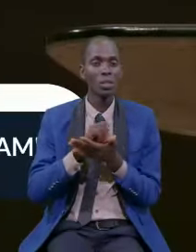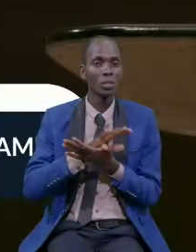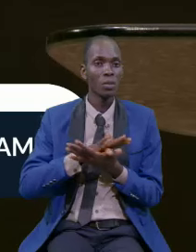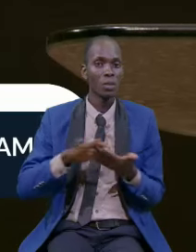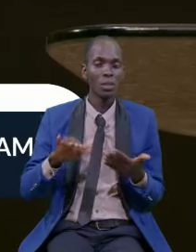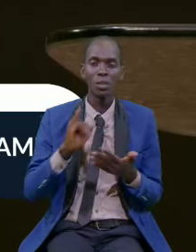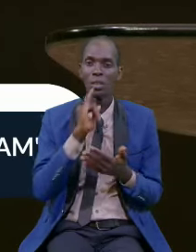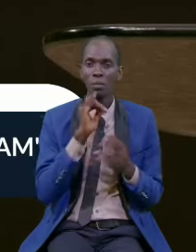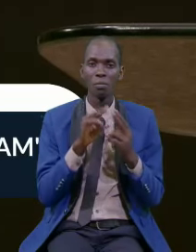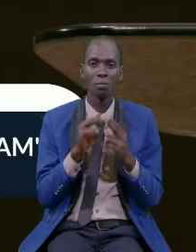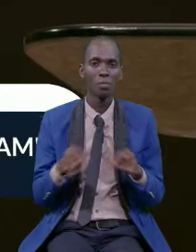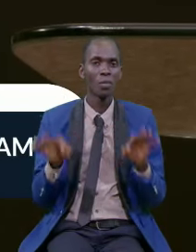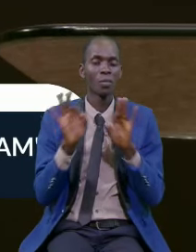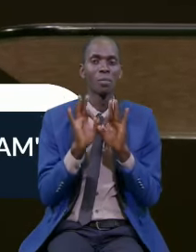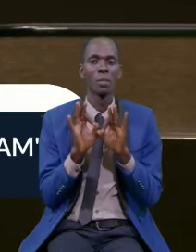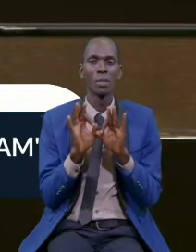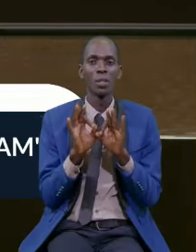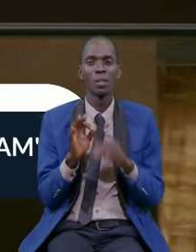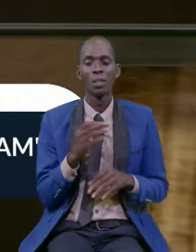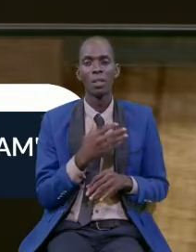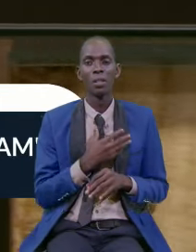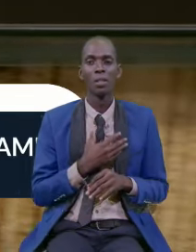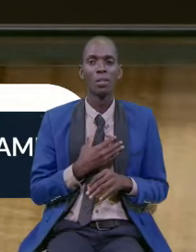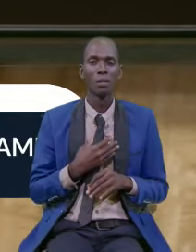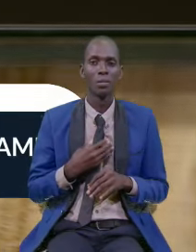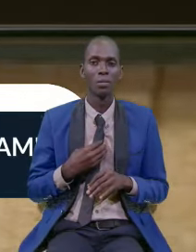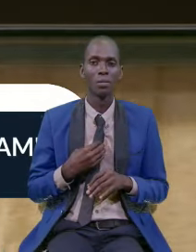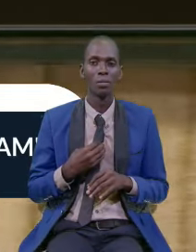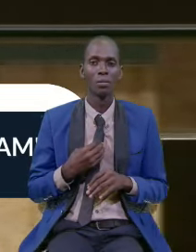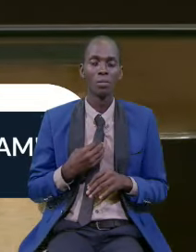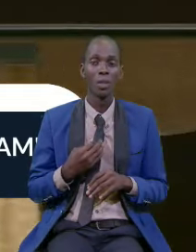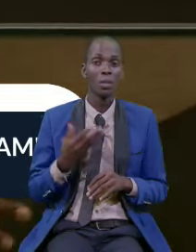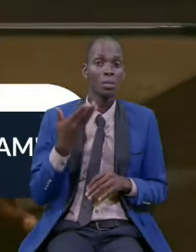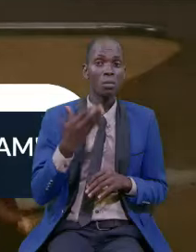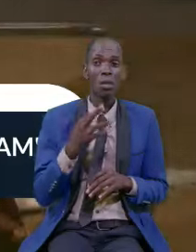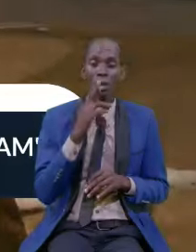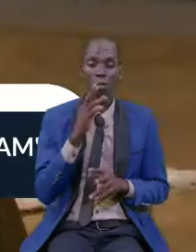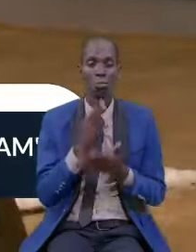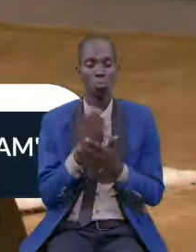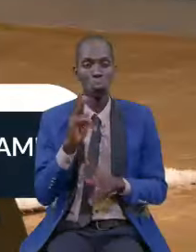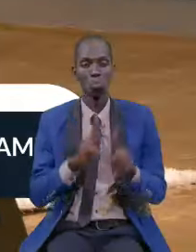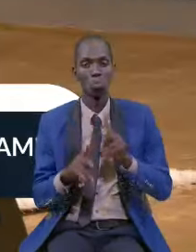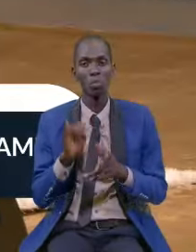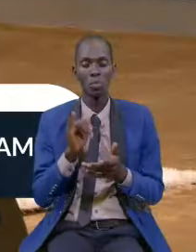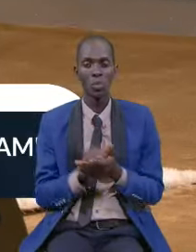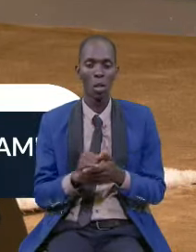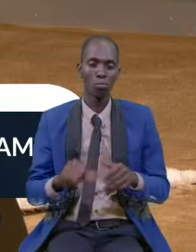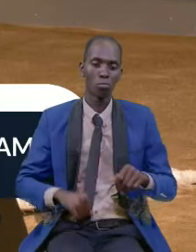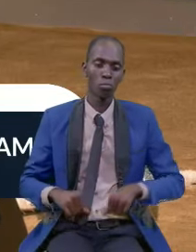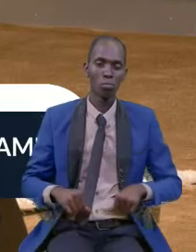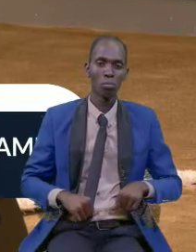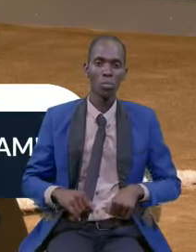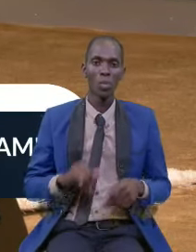Sanctification is essential. And there are people who profess, I'm